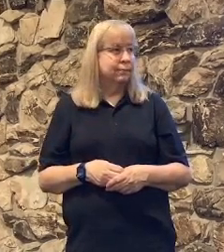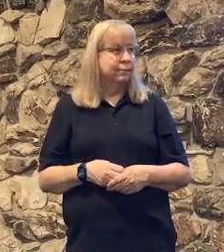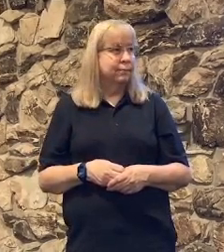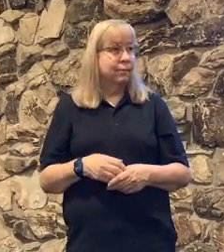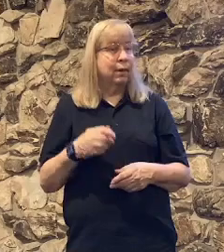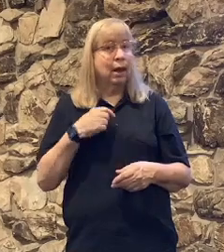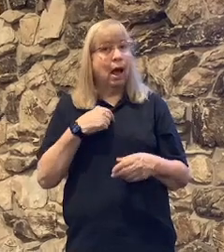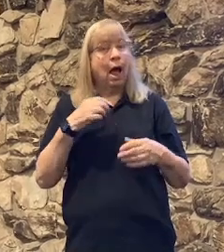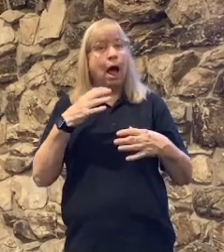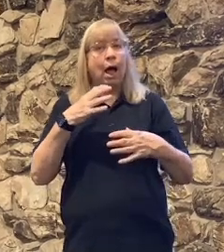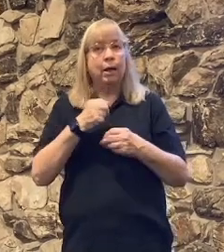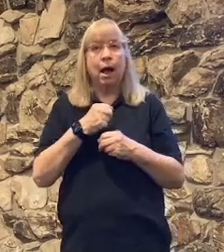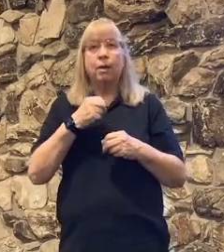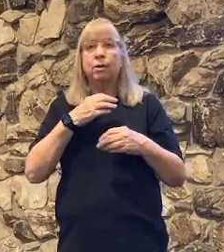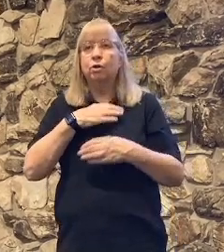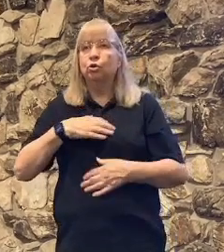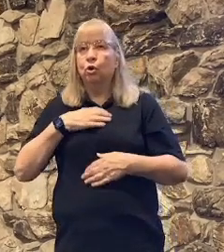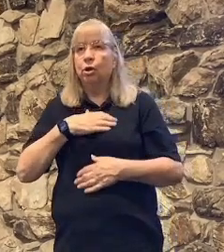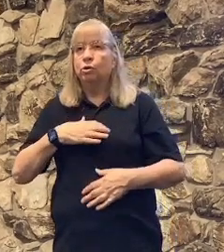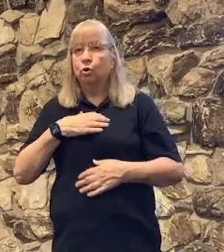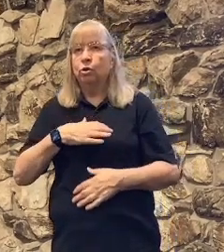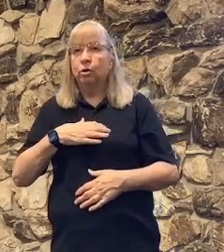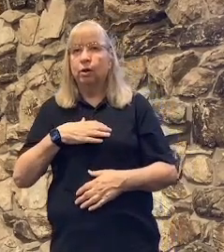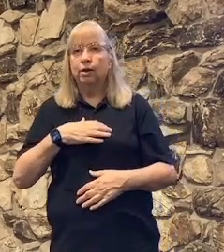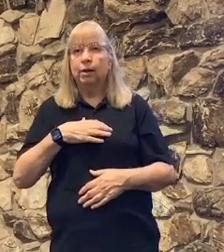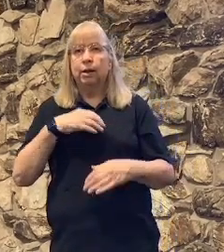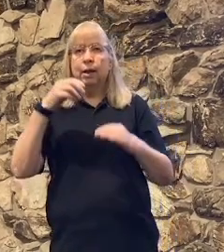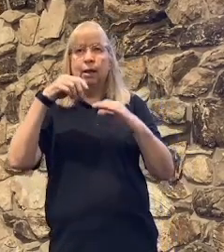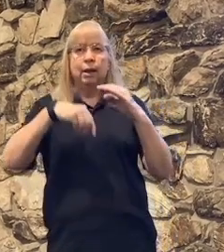Got the joy, joy, joy, joy.